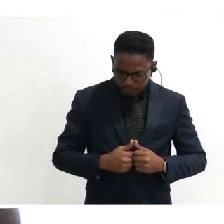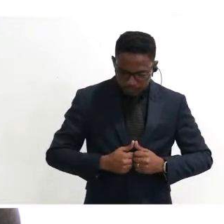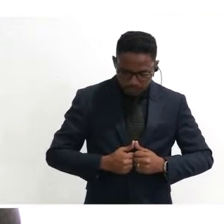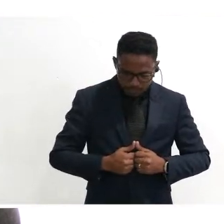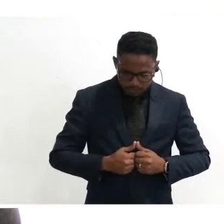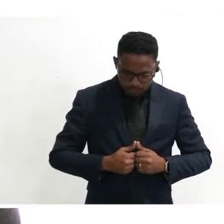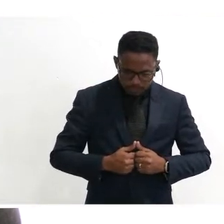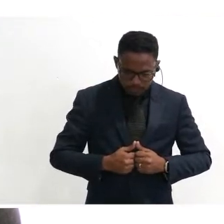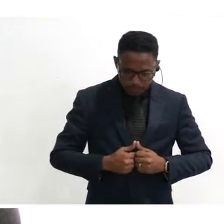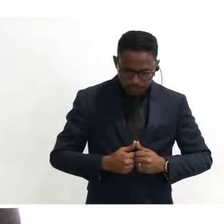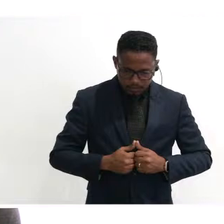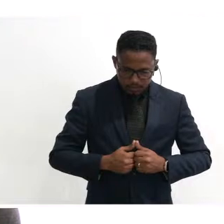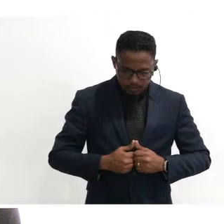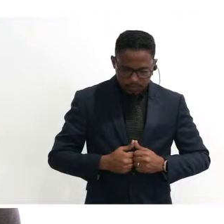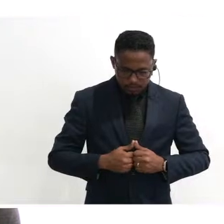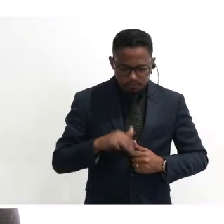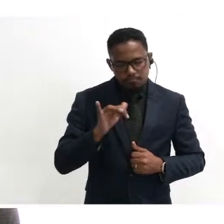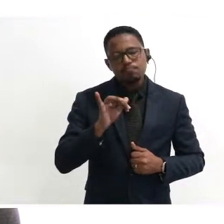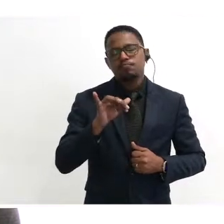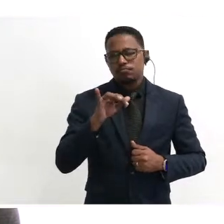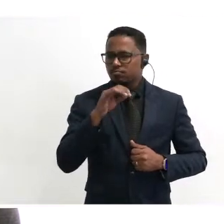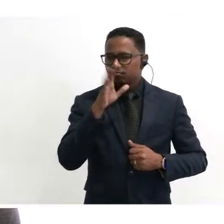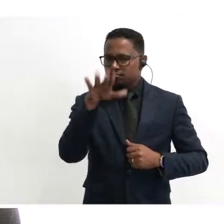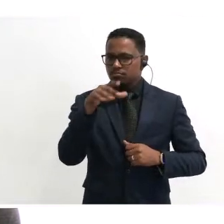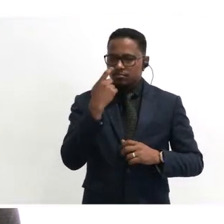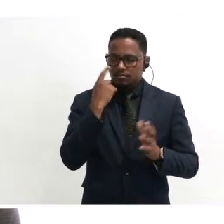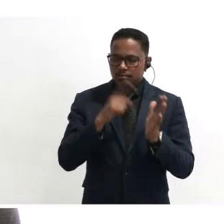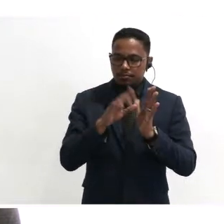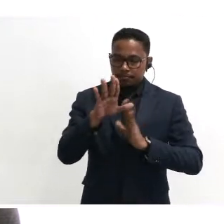Yeah, so it's actually, there's a complex kind of